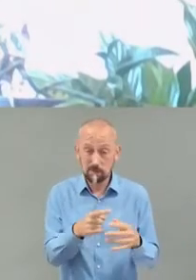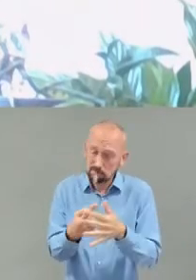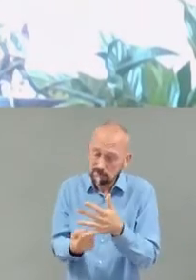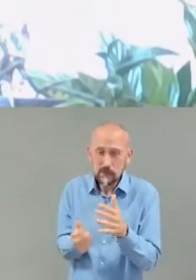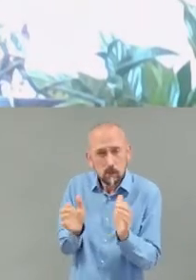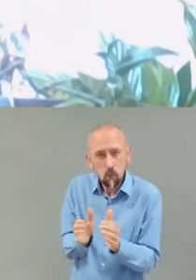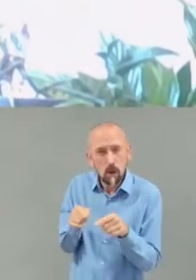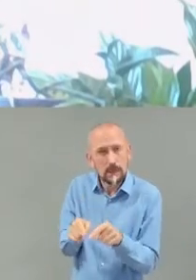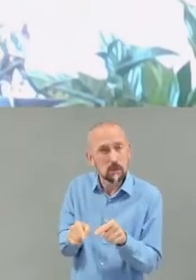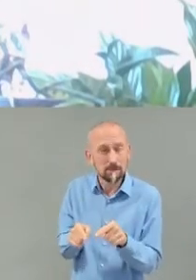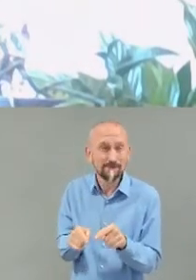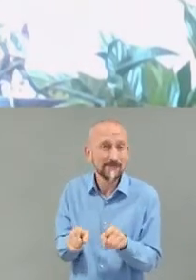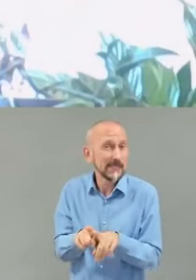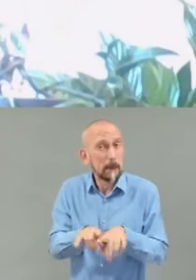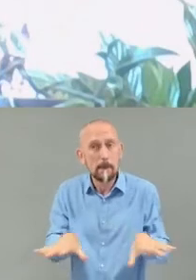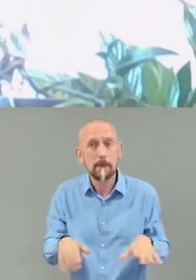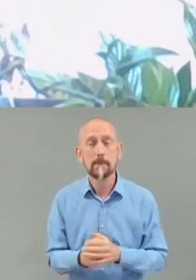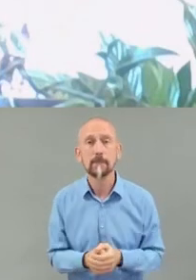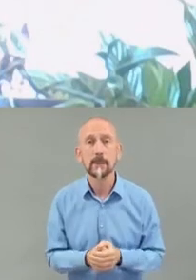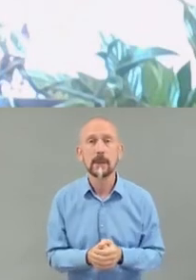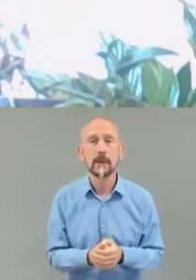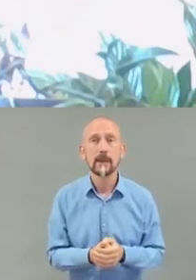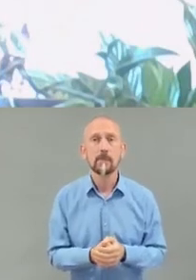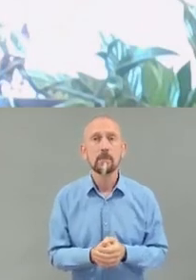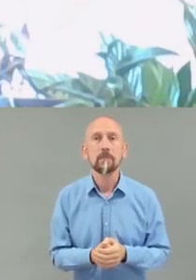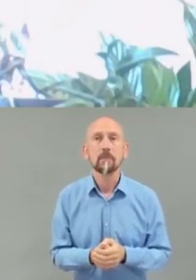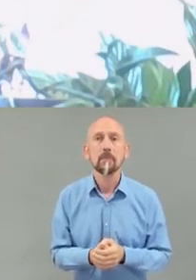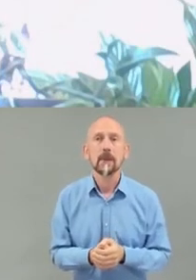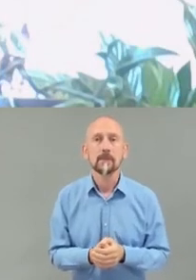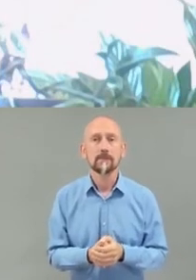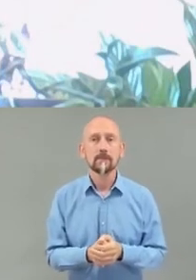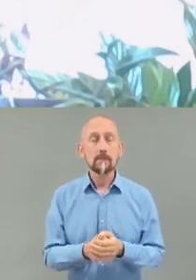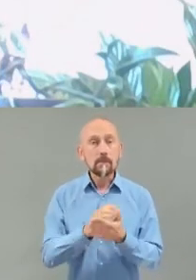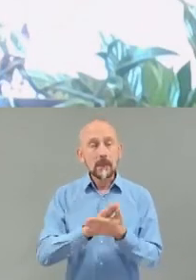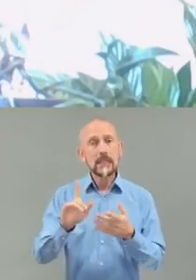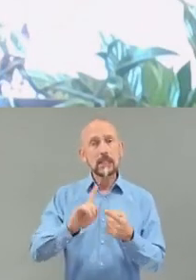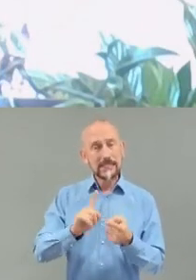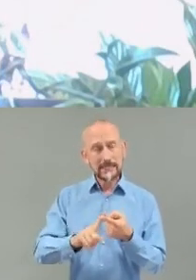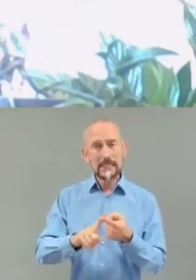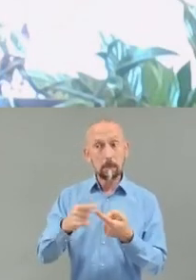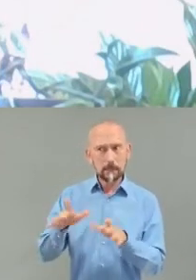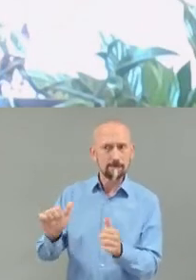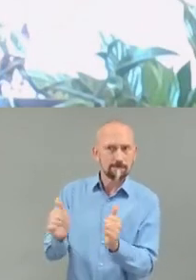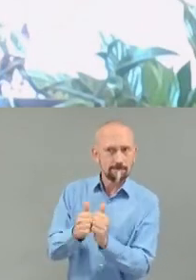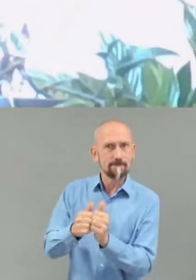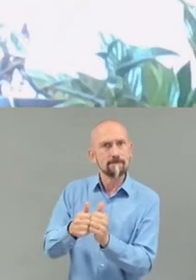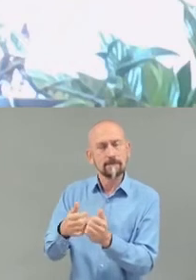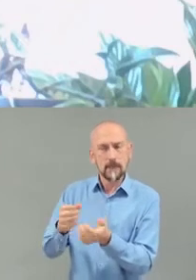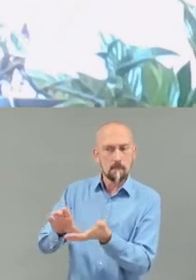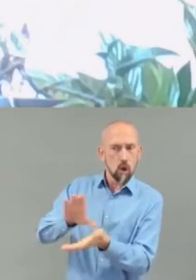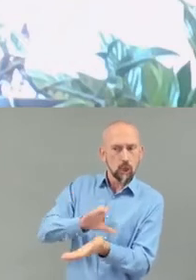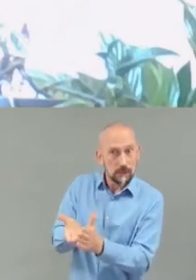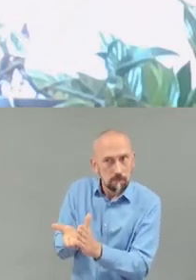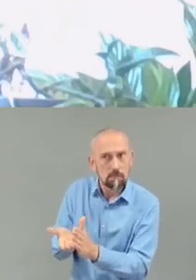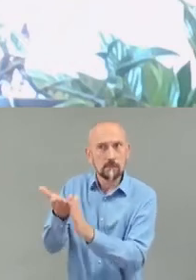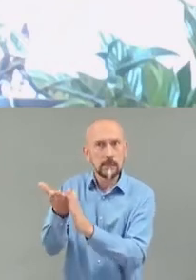The investment by HEE to enable bursaries to level up the playing field for underrepresented people to access the